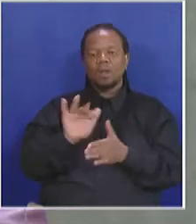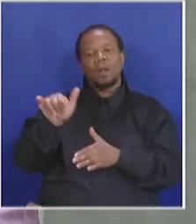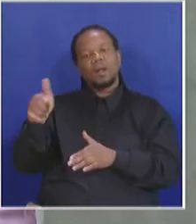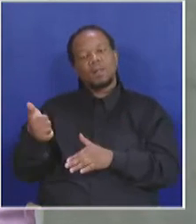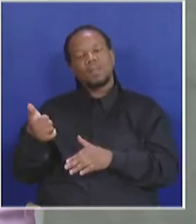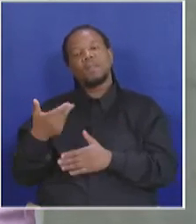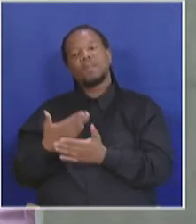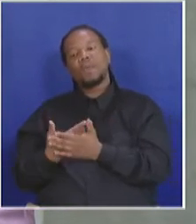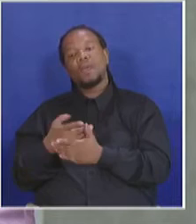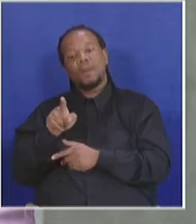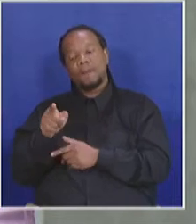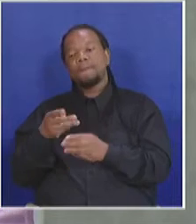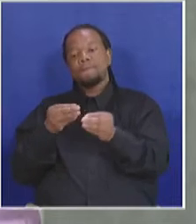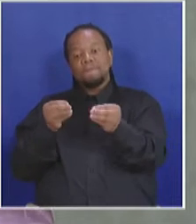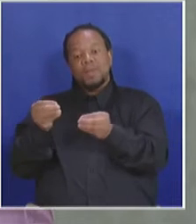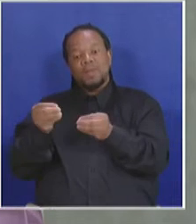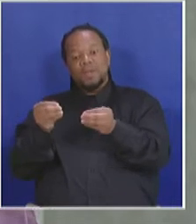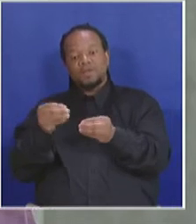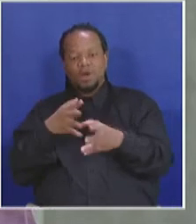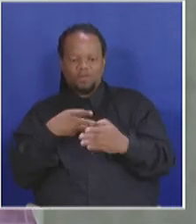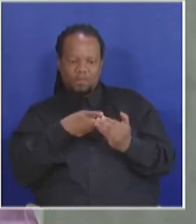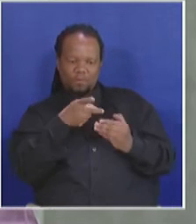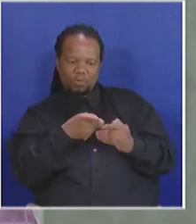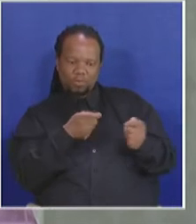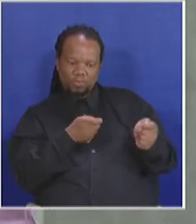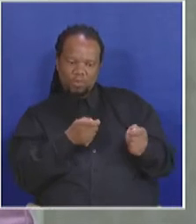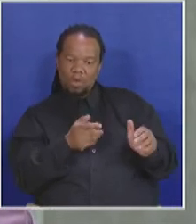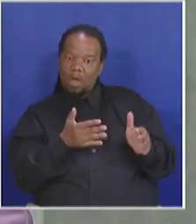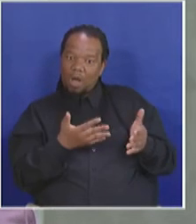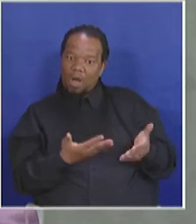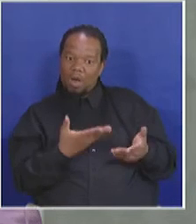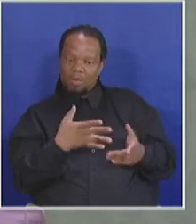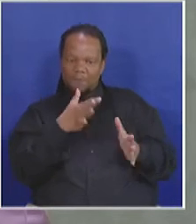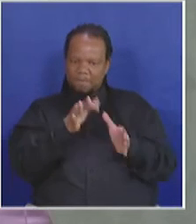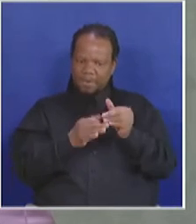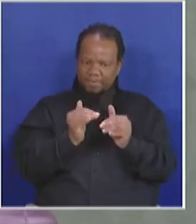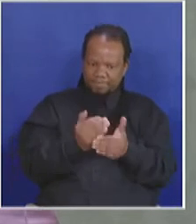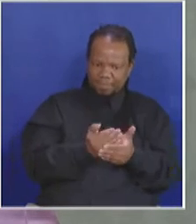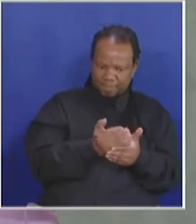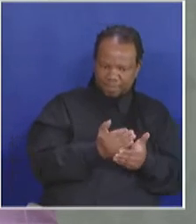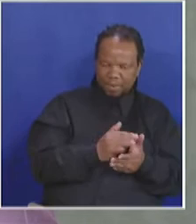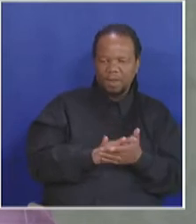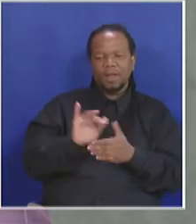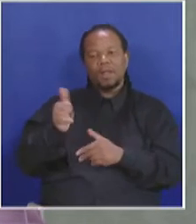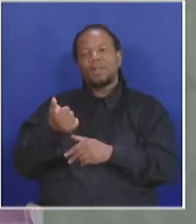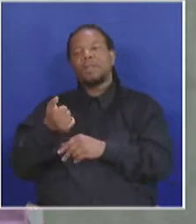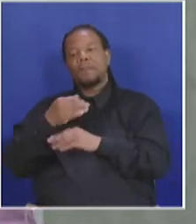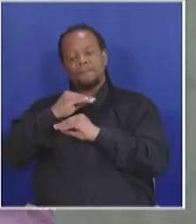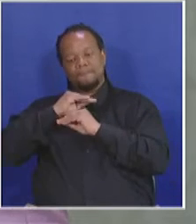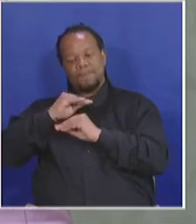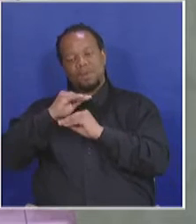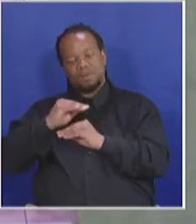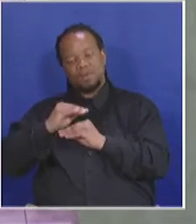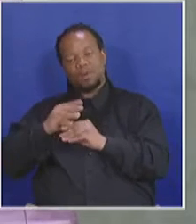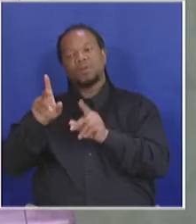employed to assist the beneficiaries with the management of the dairy project. The mentor and the Department of Agriculture